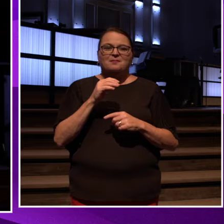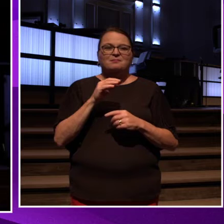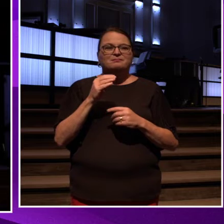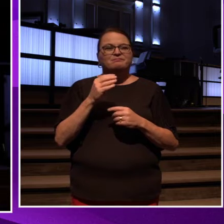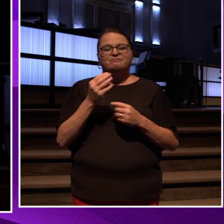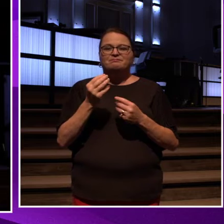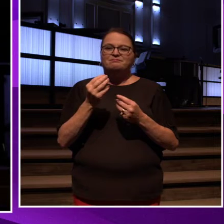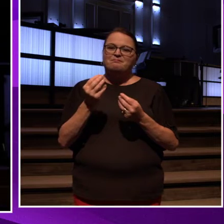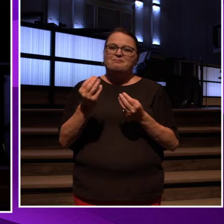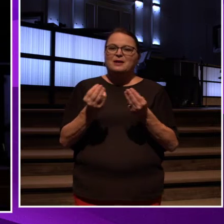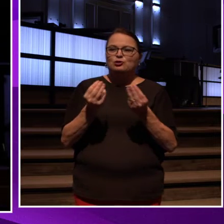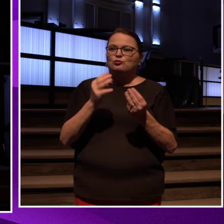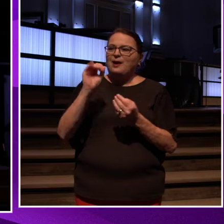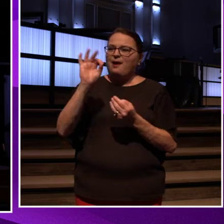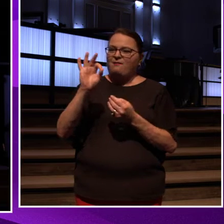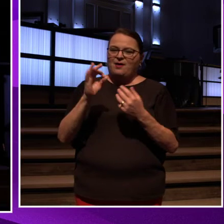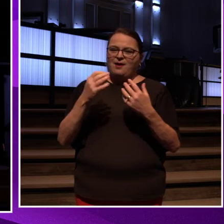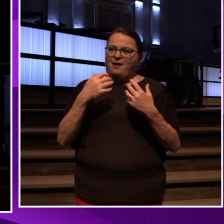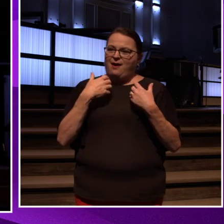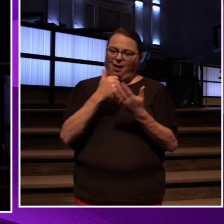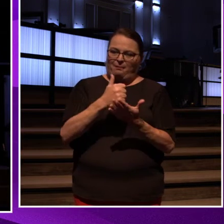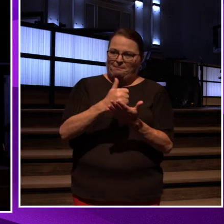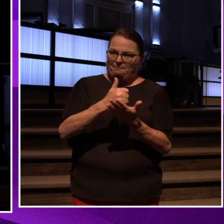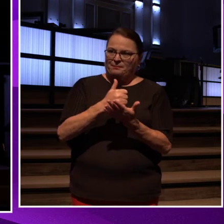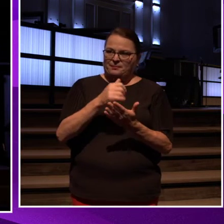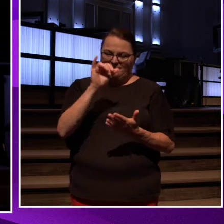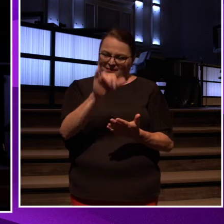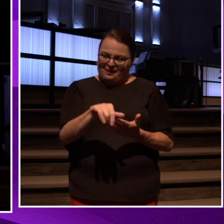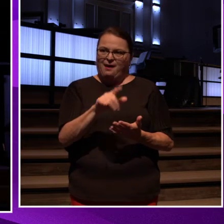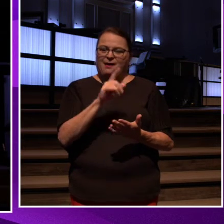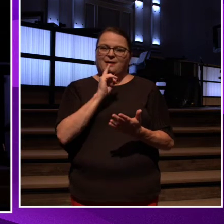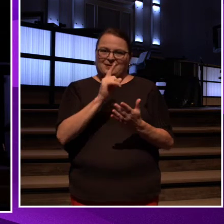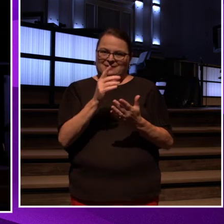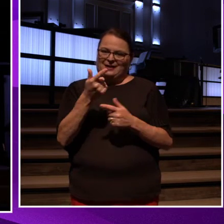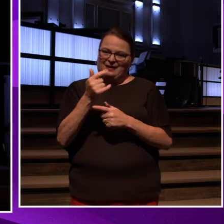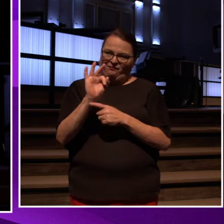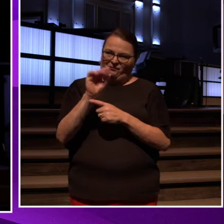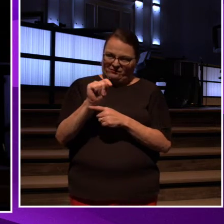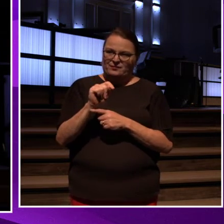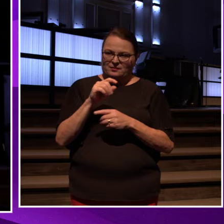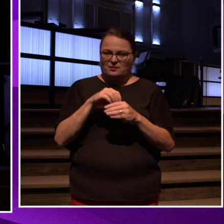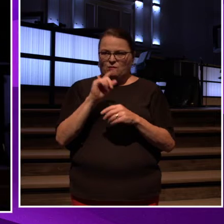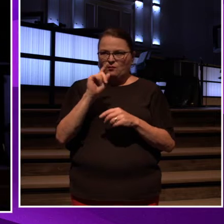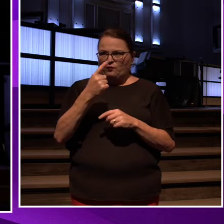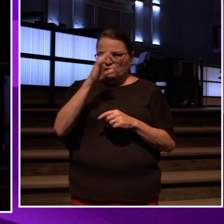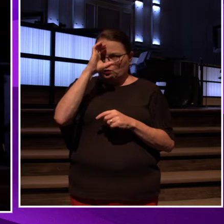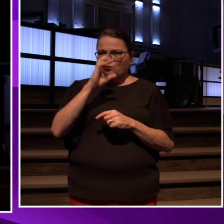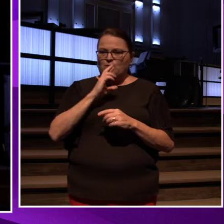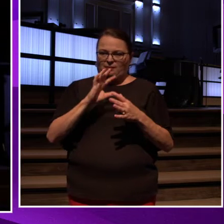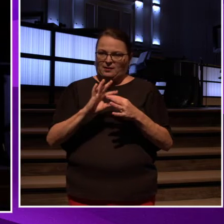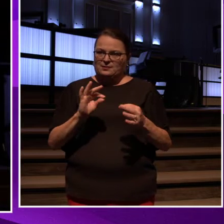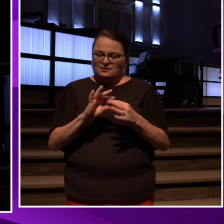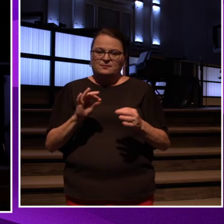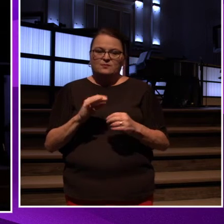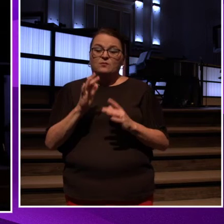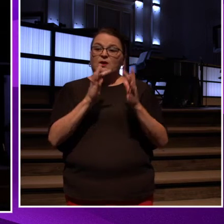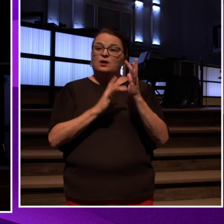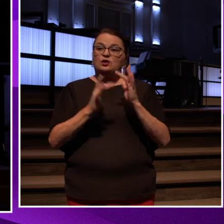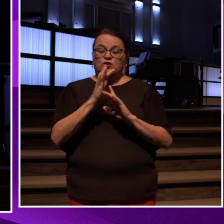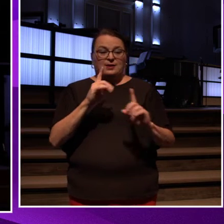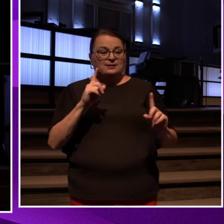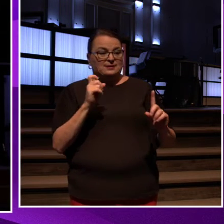spiritual ministry, spiritual gift mentioned in 1 Corinthians. I told you that Jesus asked the woman at the